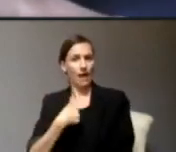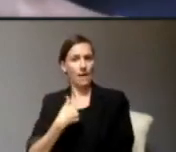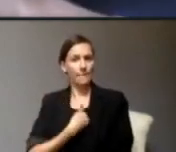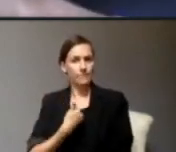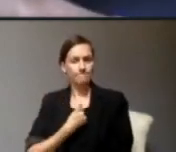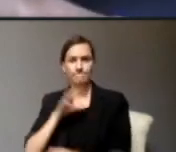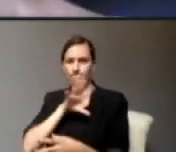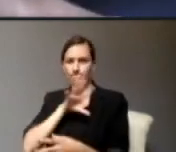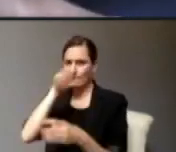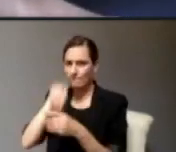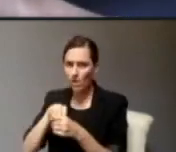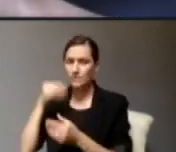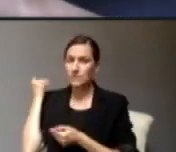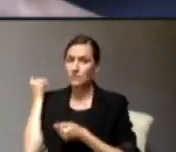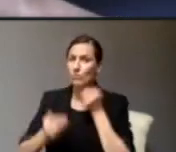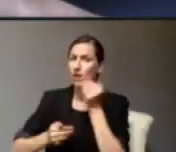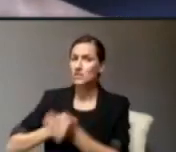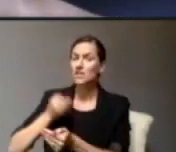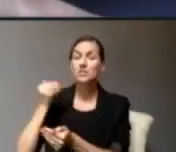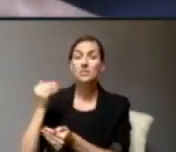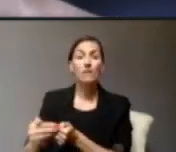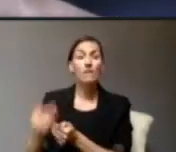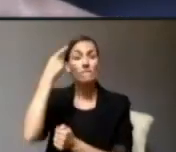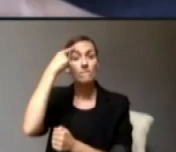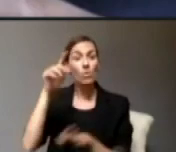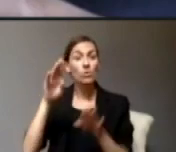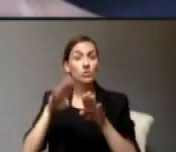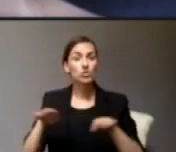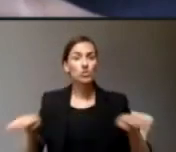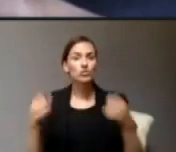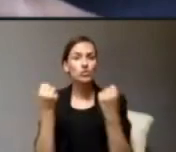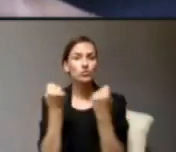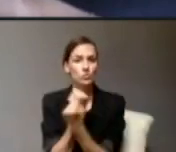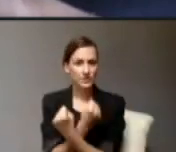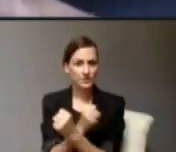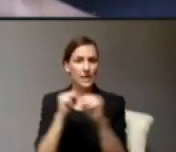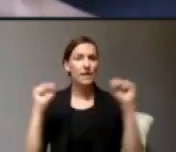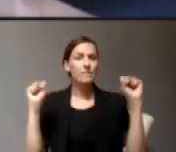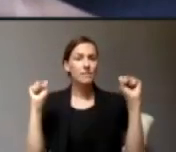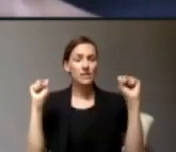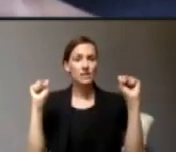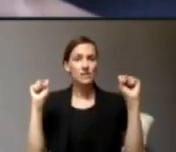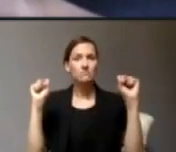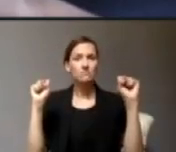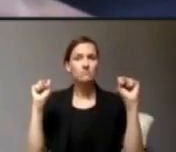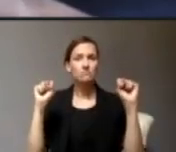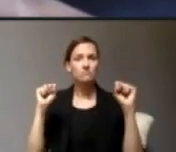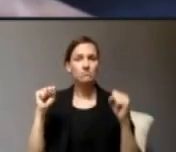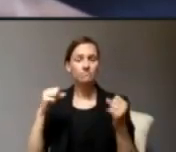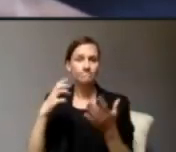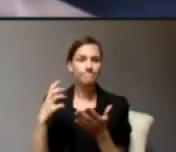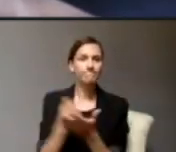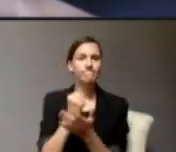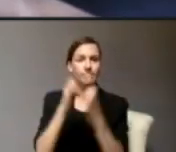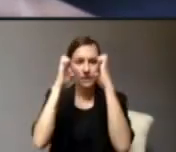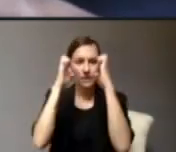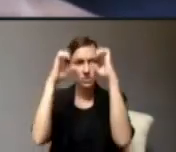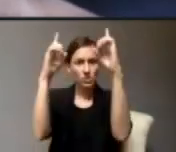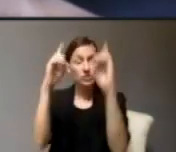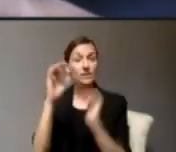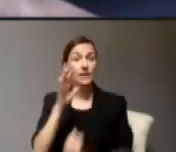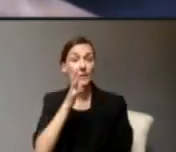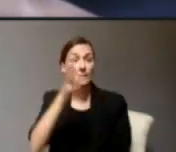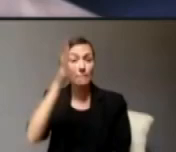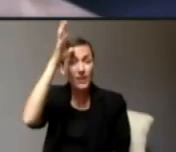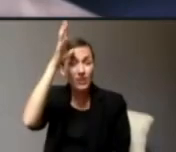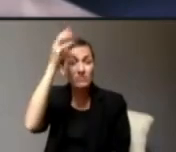of making it possible for children to safely get their education and parents to comfortably or at least sufficiently